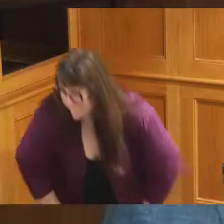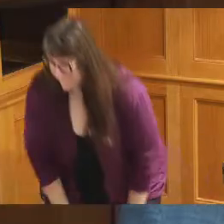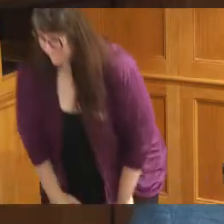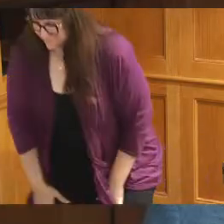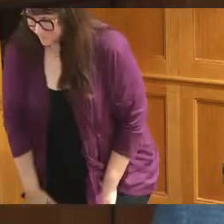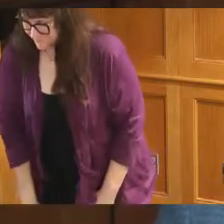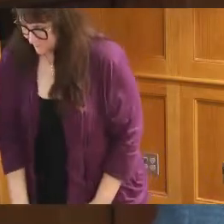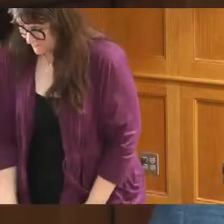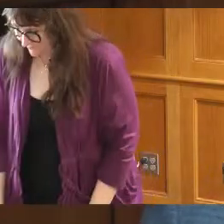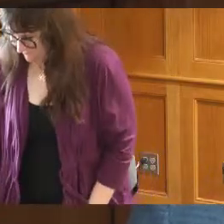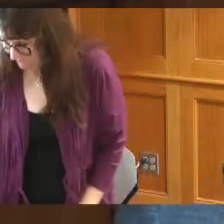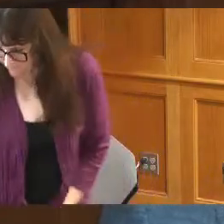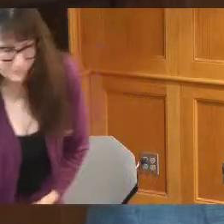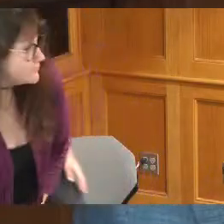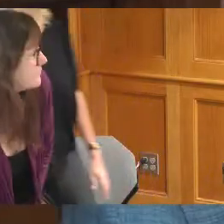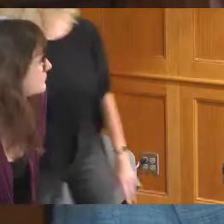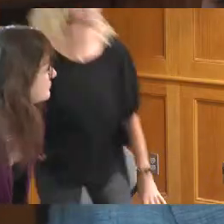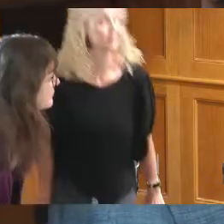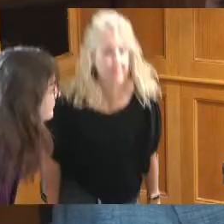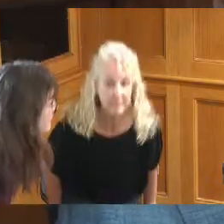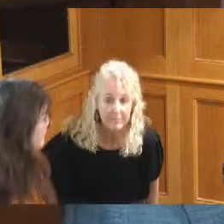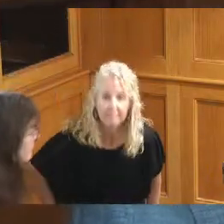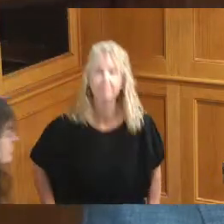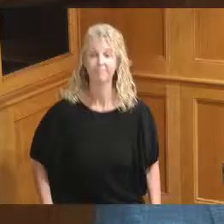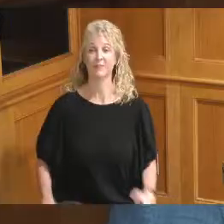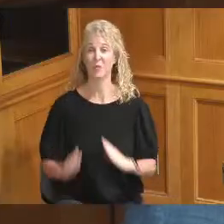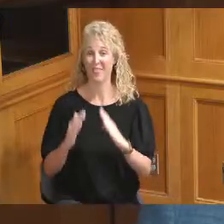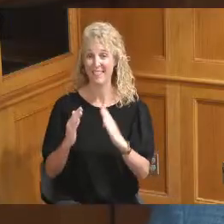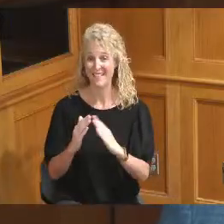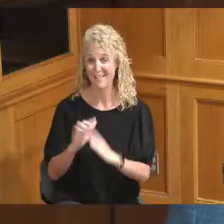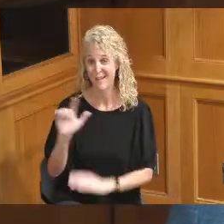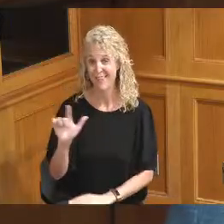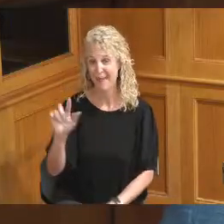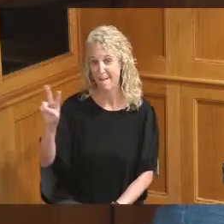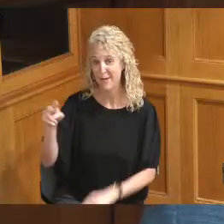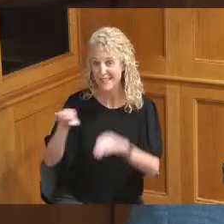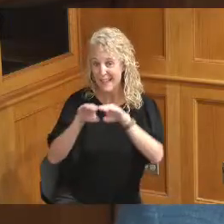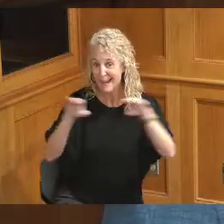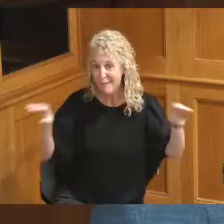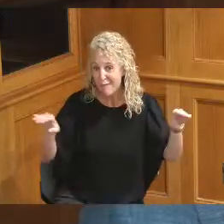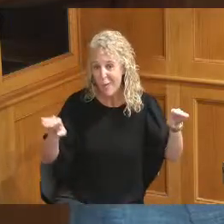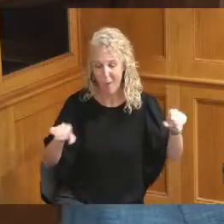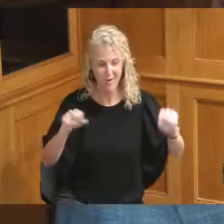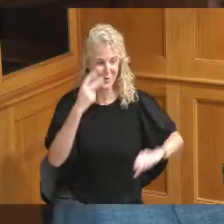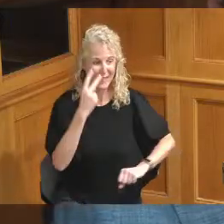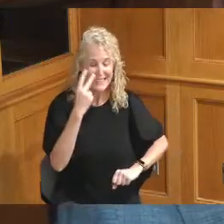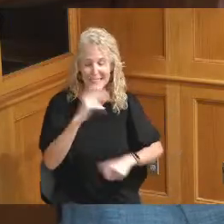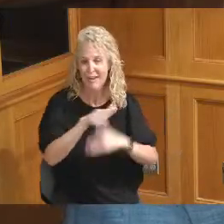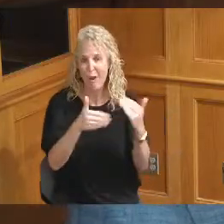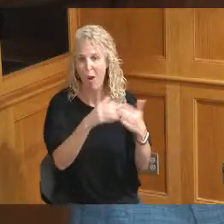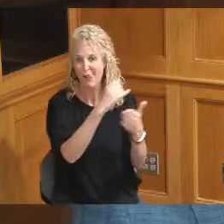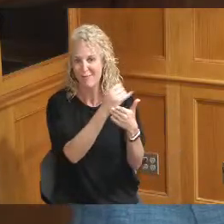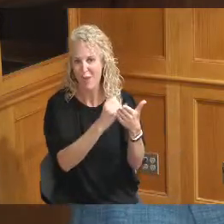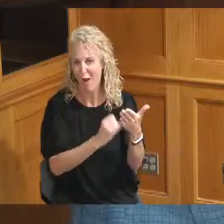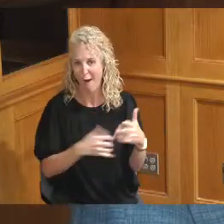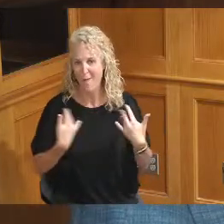on the second floor, and you can see all of the artifacts, and they just did a fantastic job. It was just